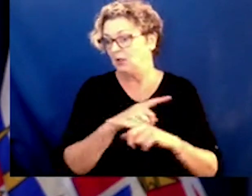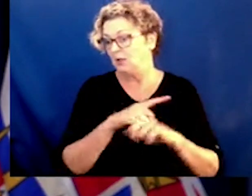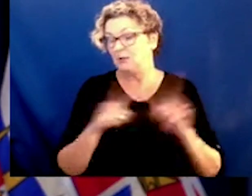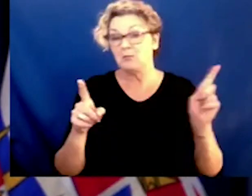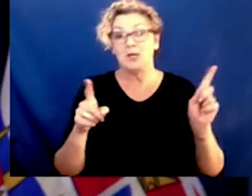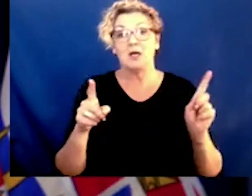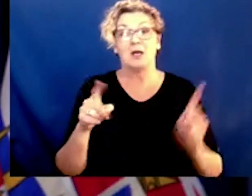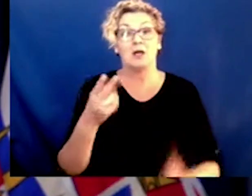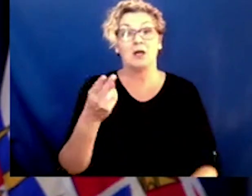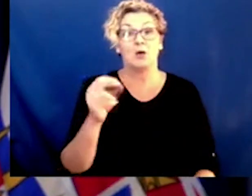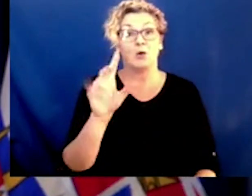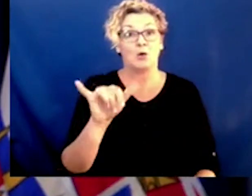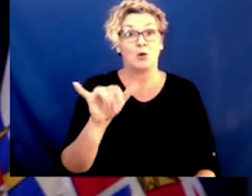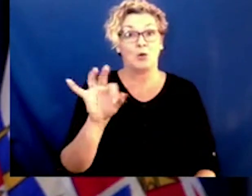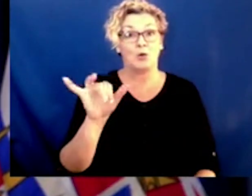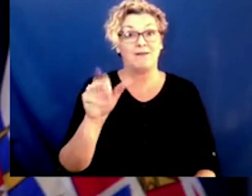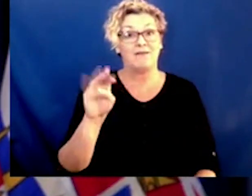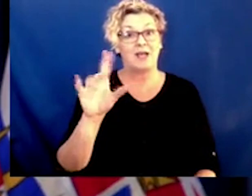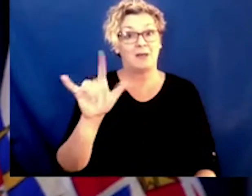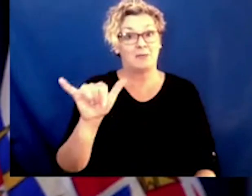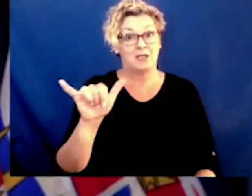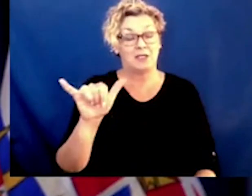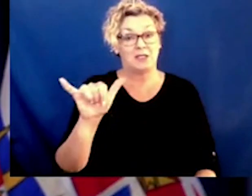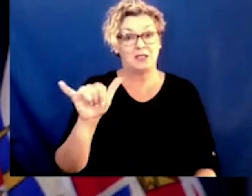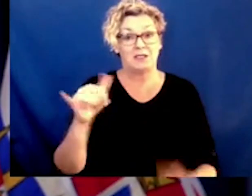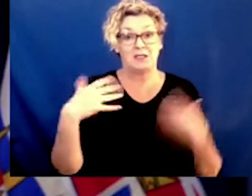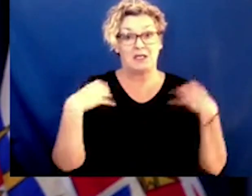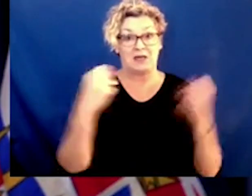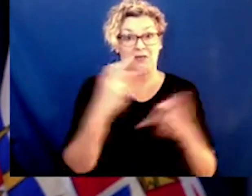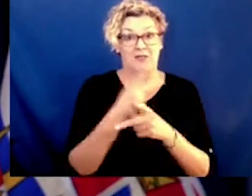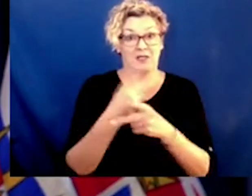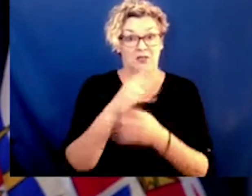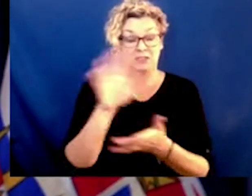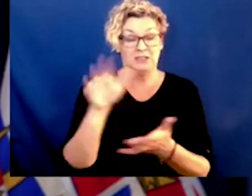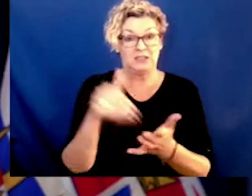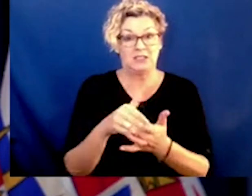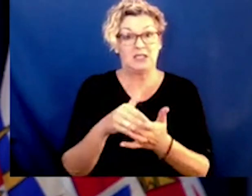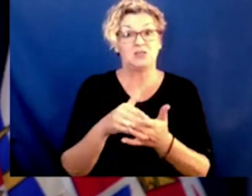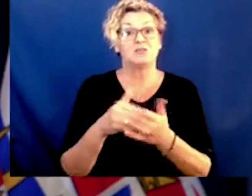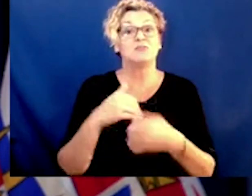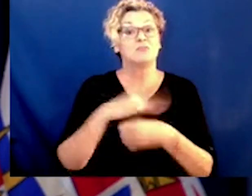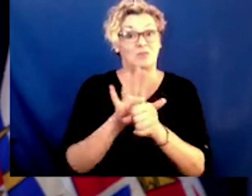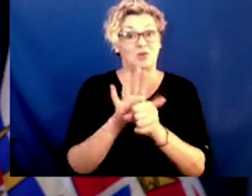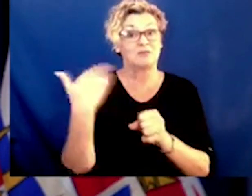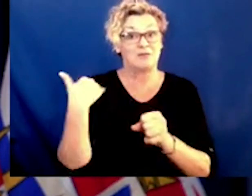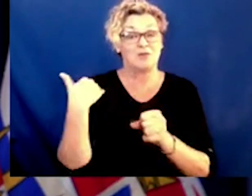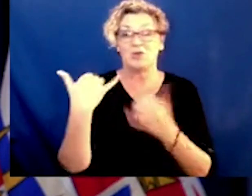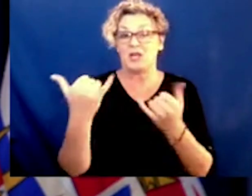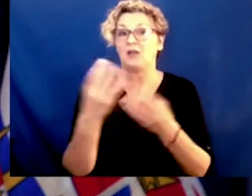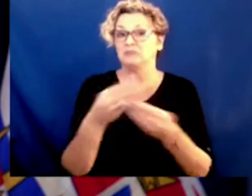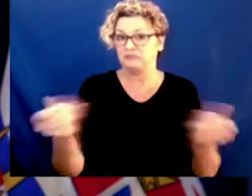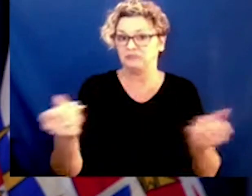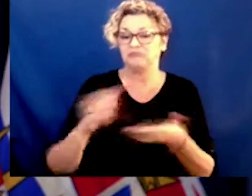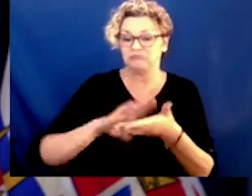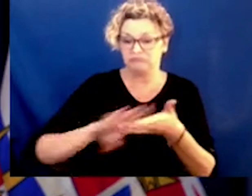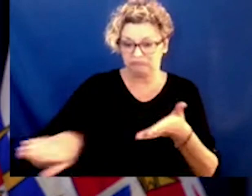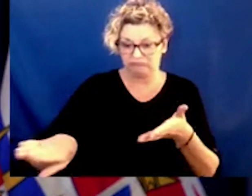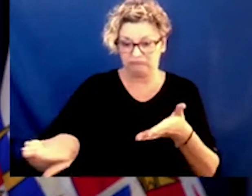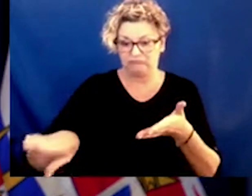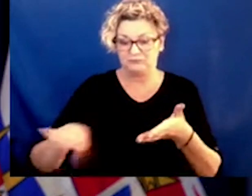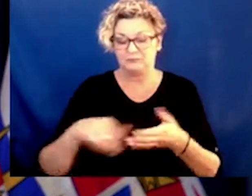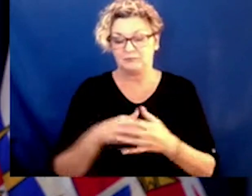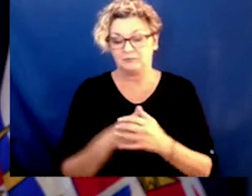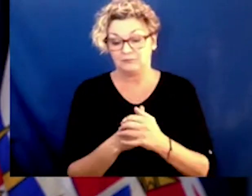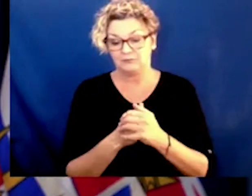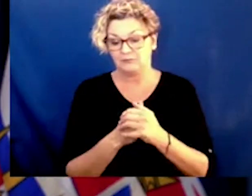case identified in a healthcare worker, and we have teams on site to make sure all of the appropriate protocols are implemented in